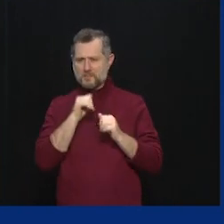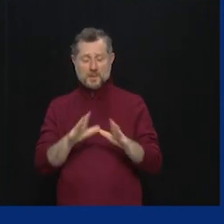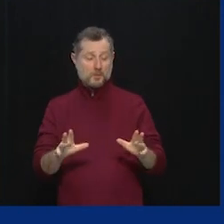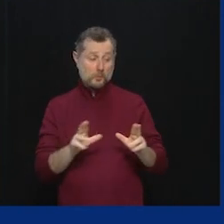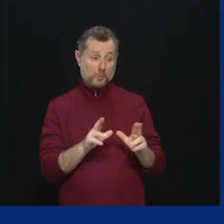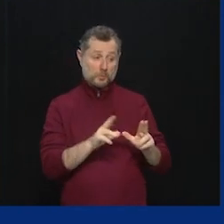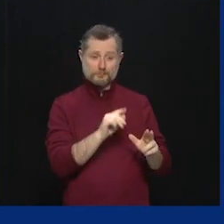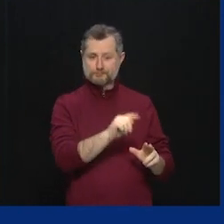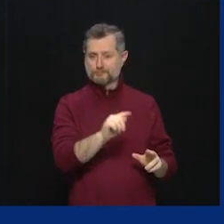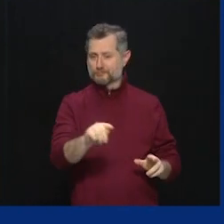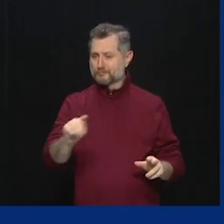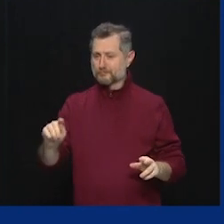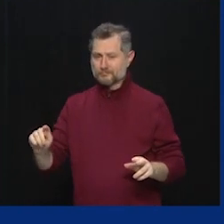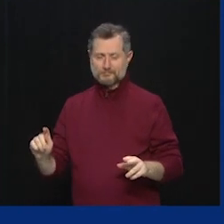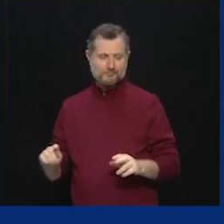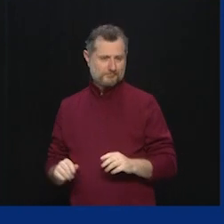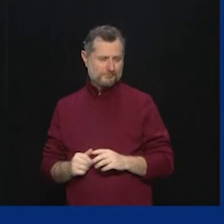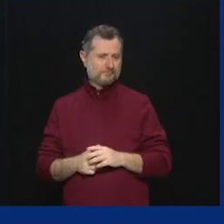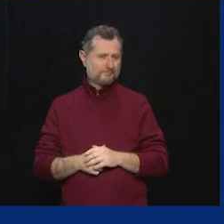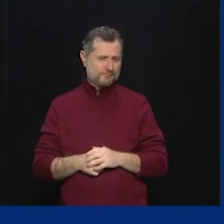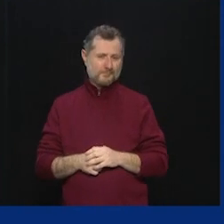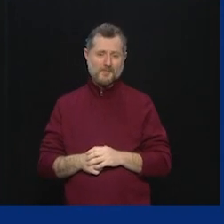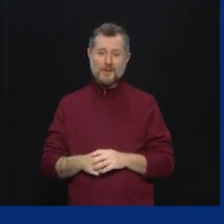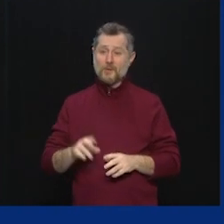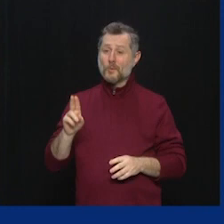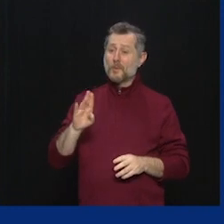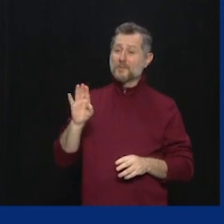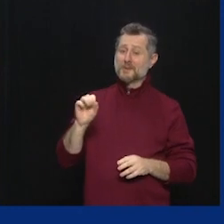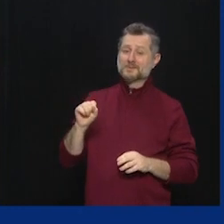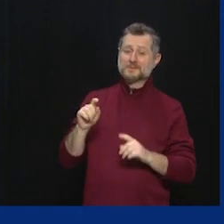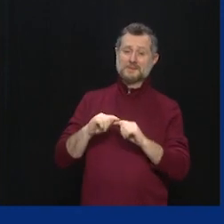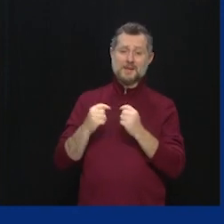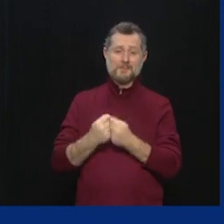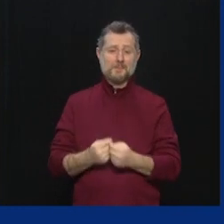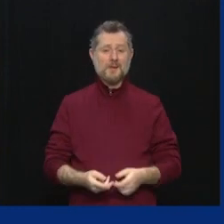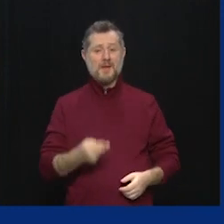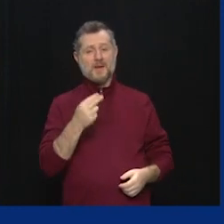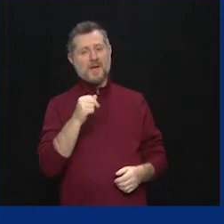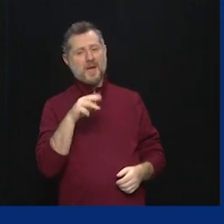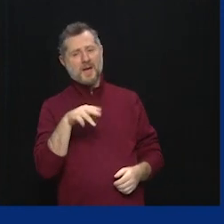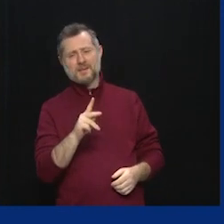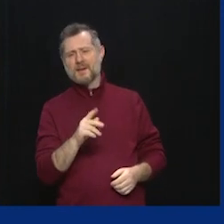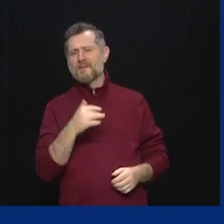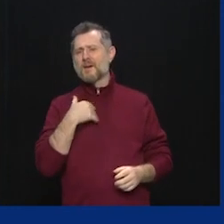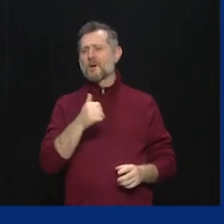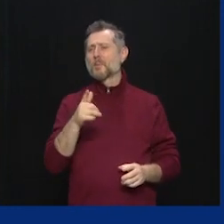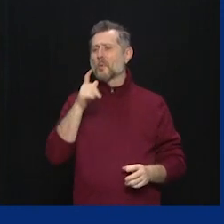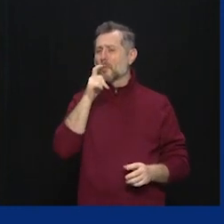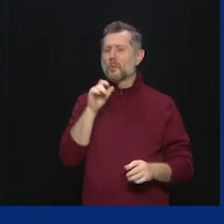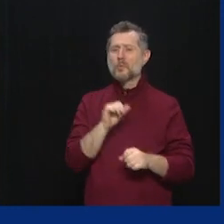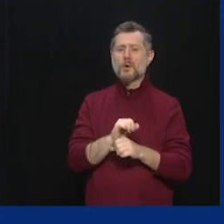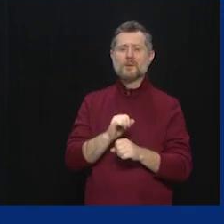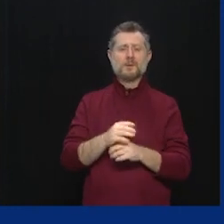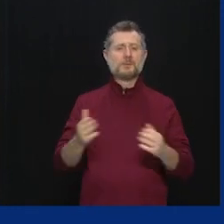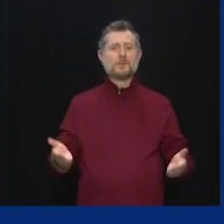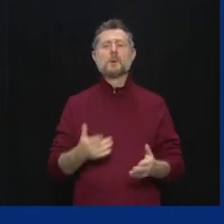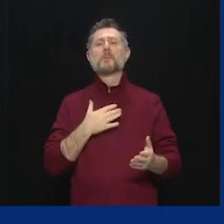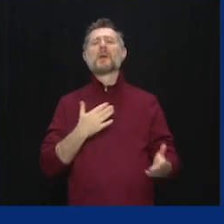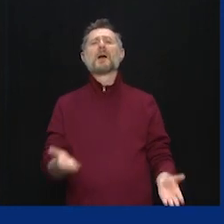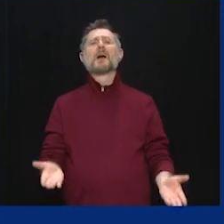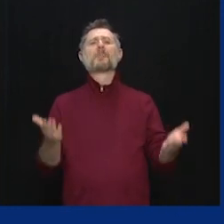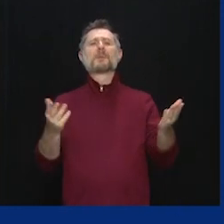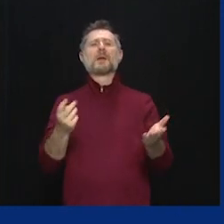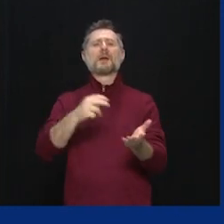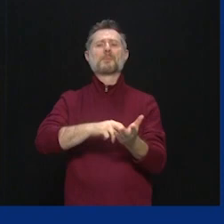Can I have the UBS team, Hank, and everybody that's working in this arena, stand up, please. These are the men and women that will now run your